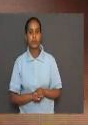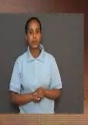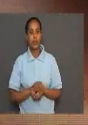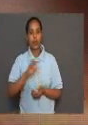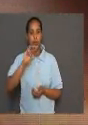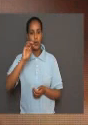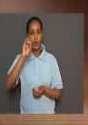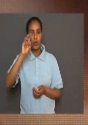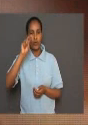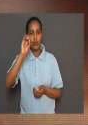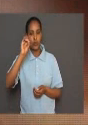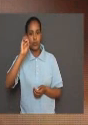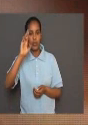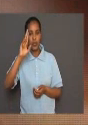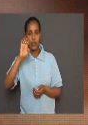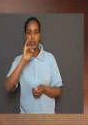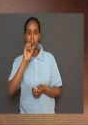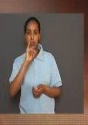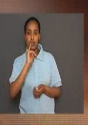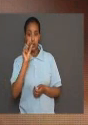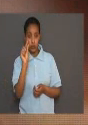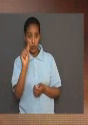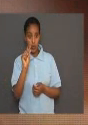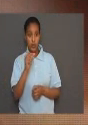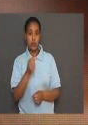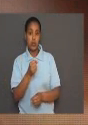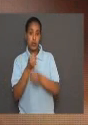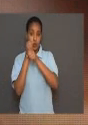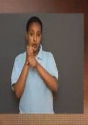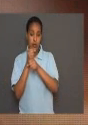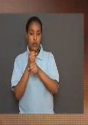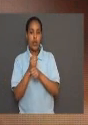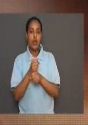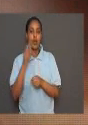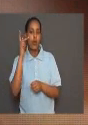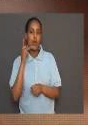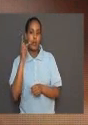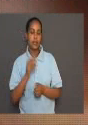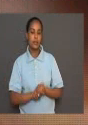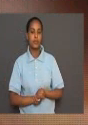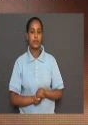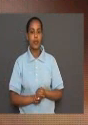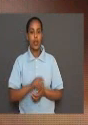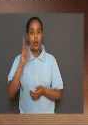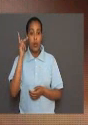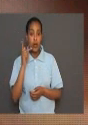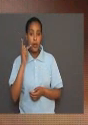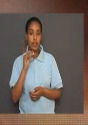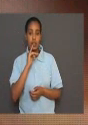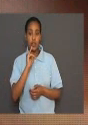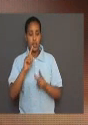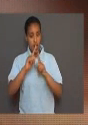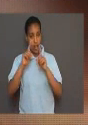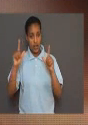A monomer is a small unit that helps to build a polymer. A polymer